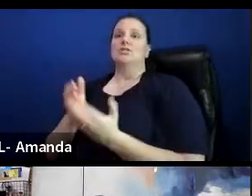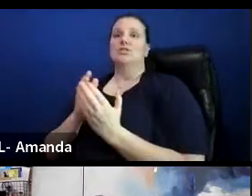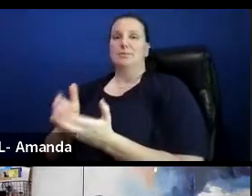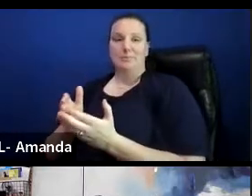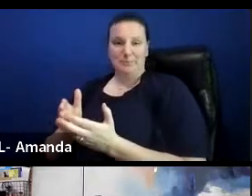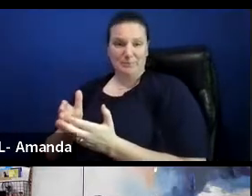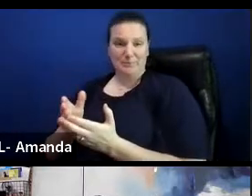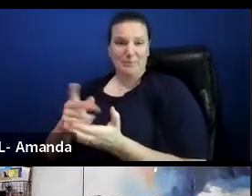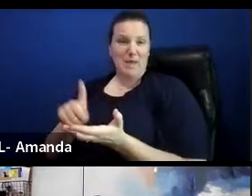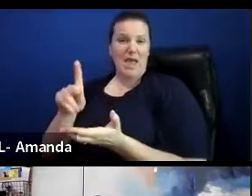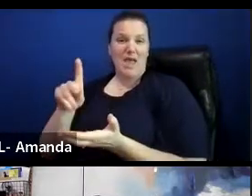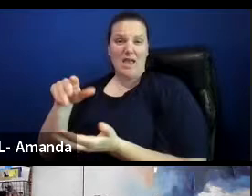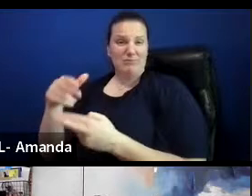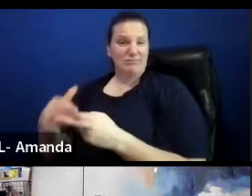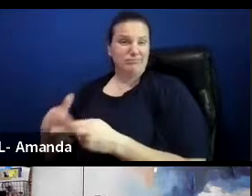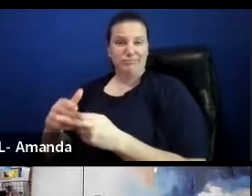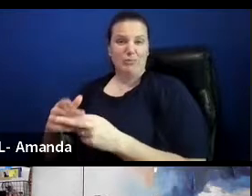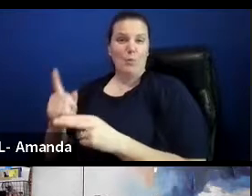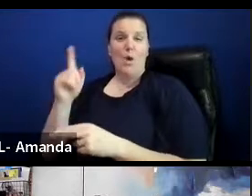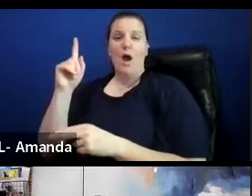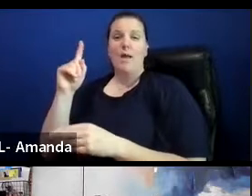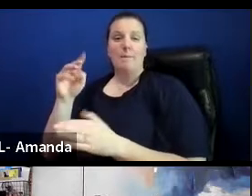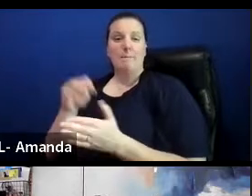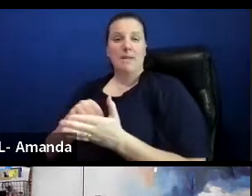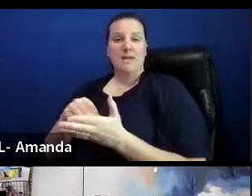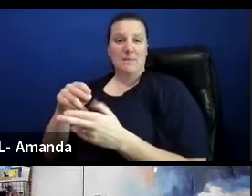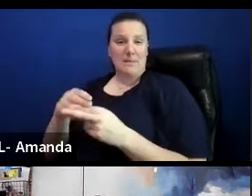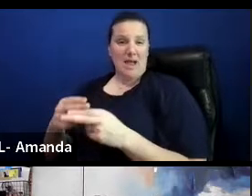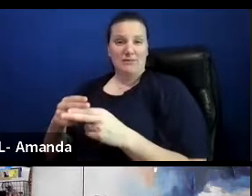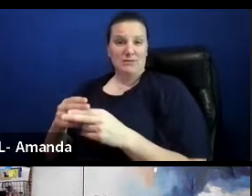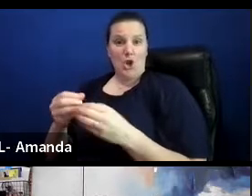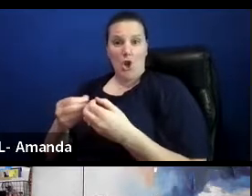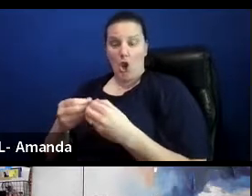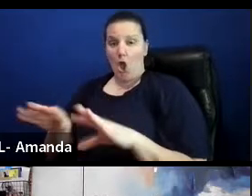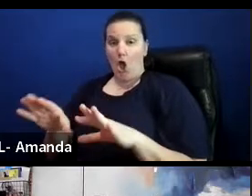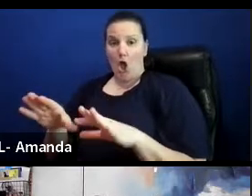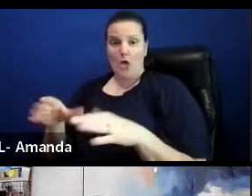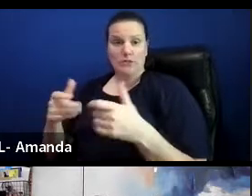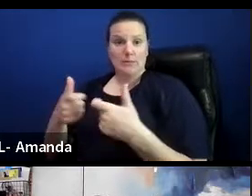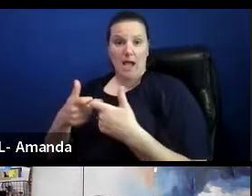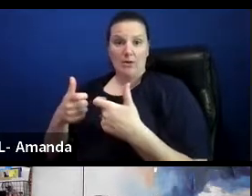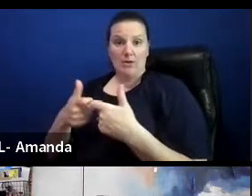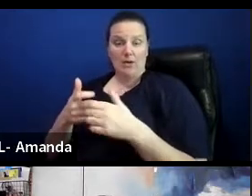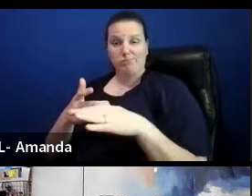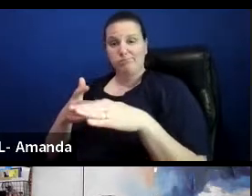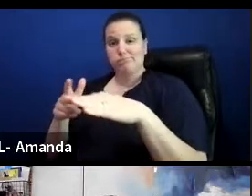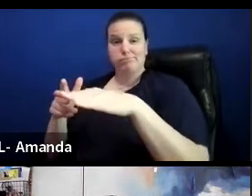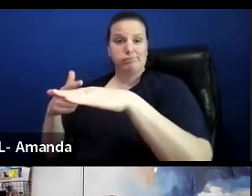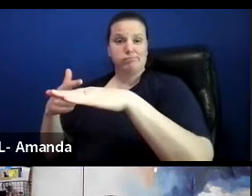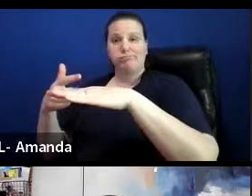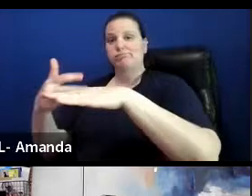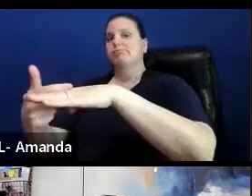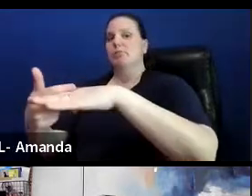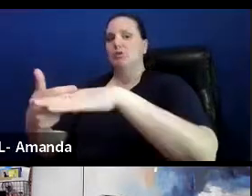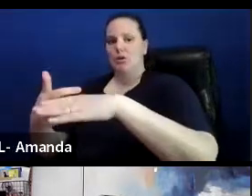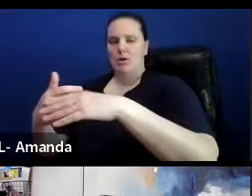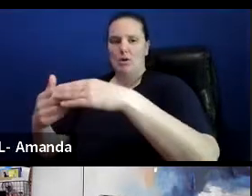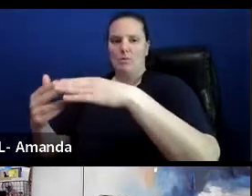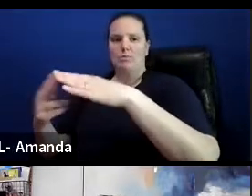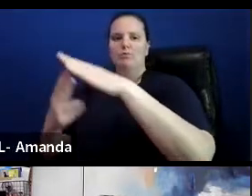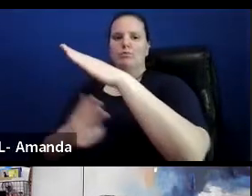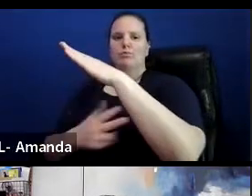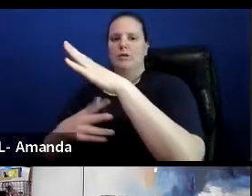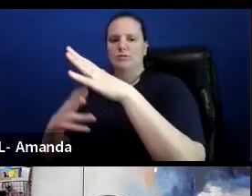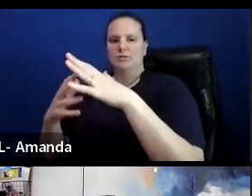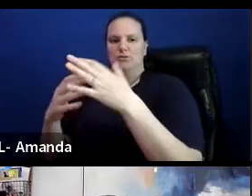of more than 1 million pounds lost power and drifted into one of the bridge supports, which took the